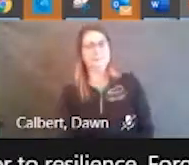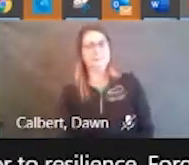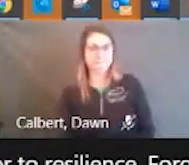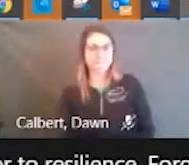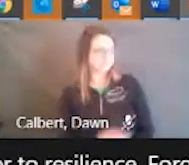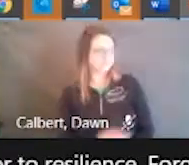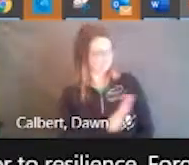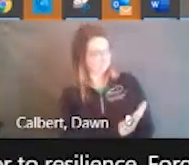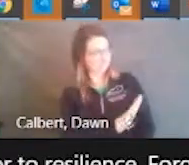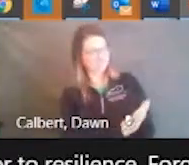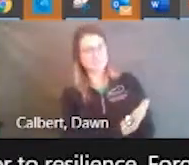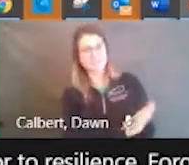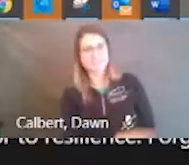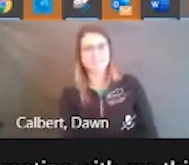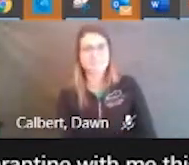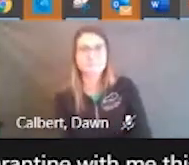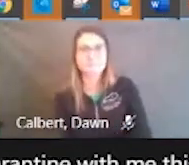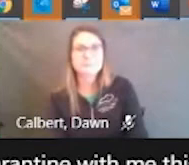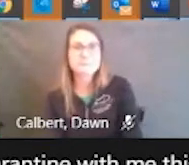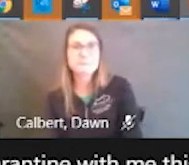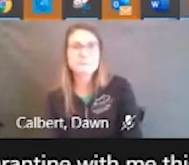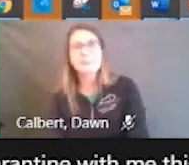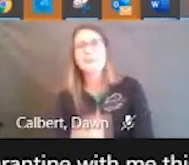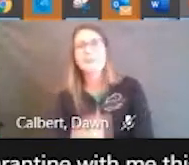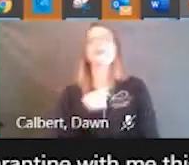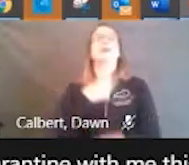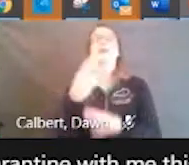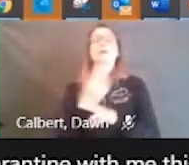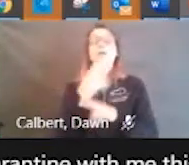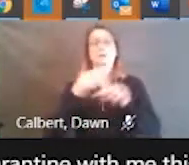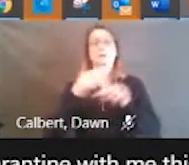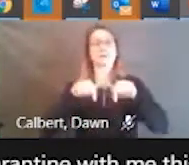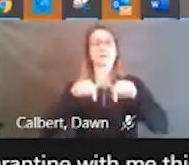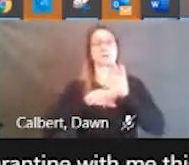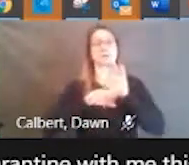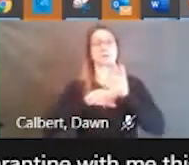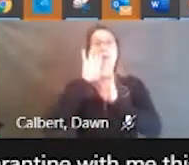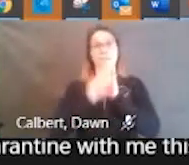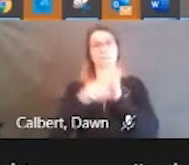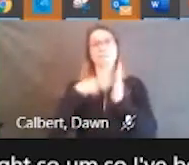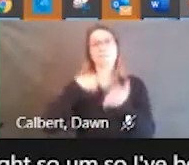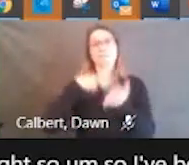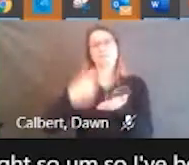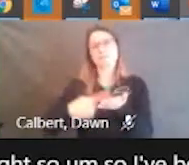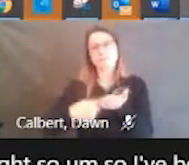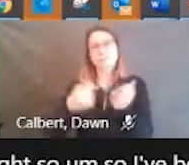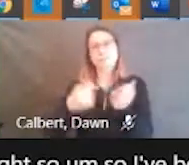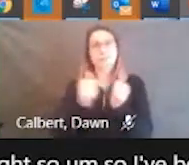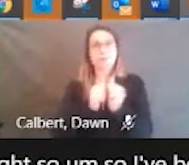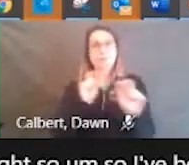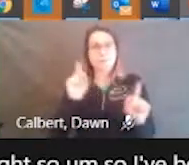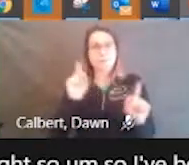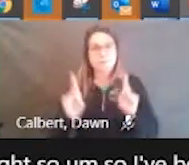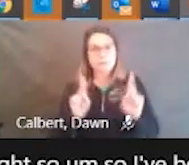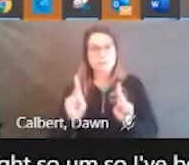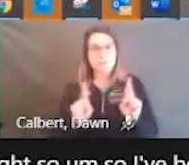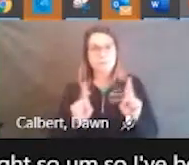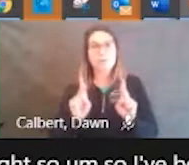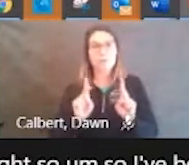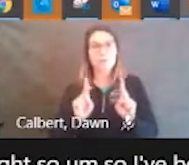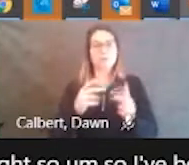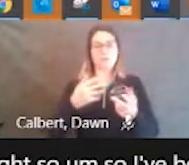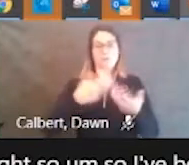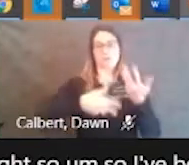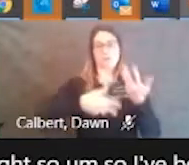All right, so I've been using this curriculum and talking a lot with these folks from us that they work on social